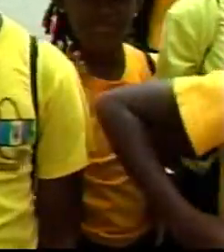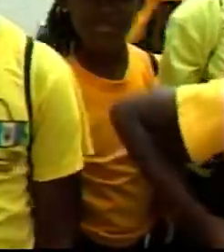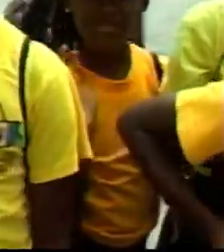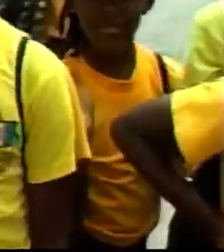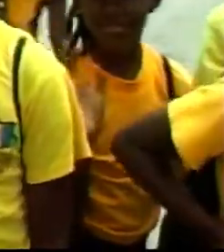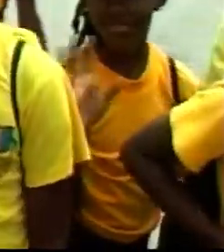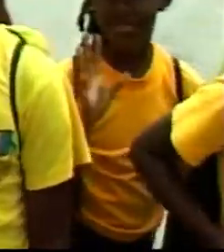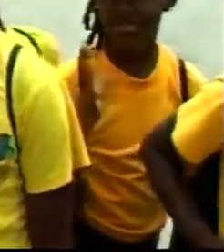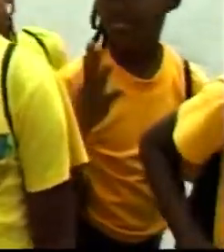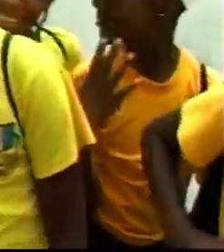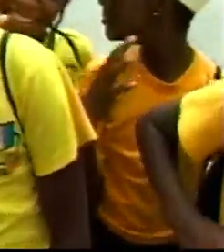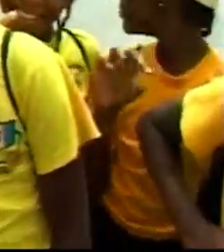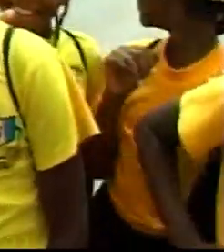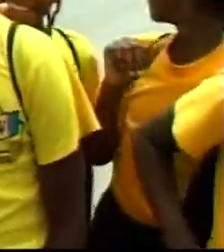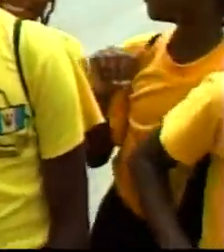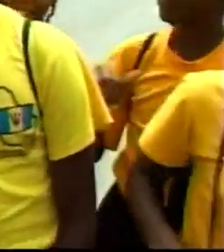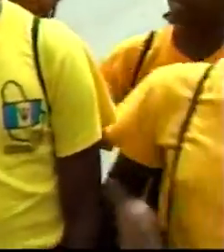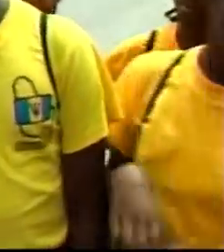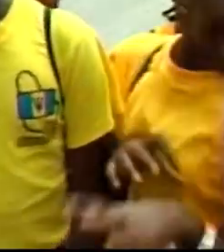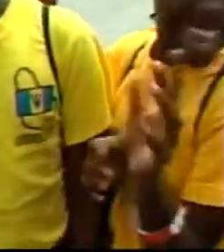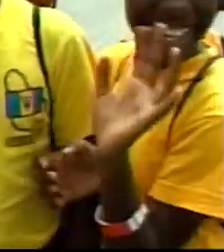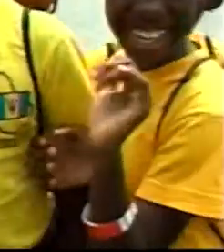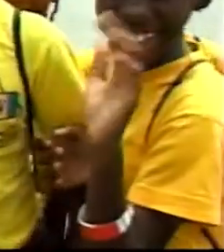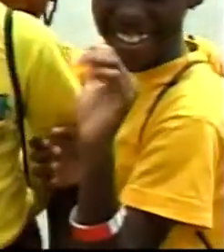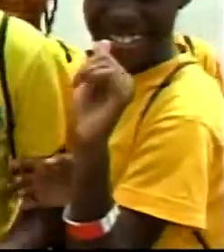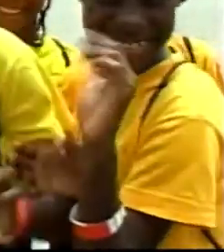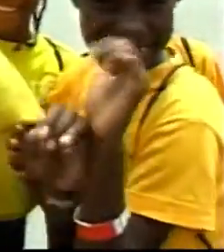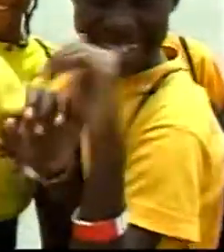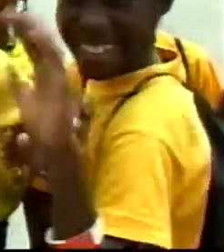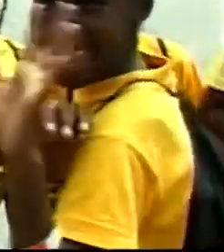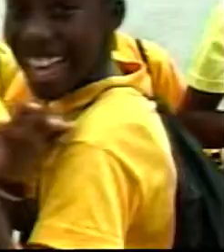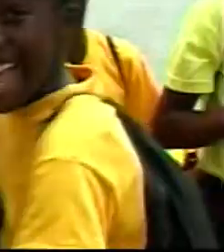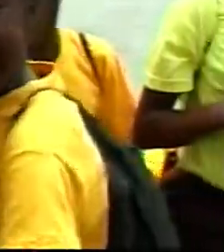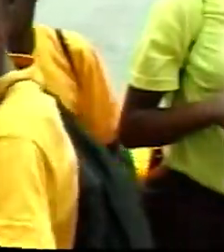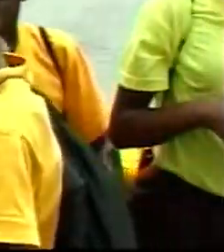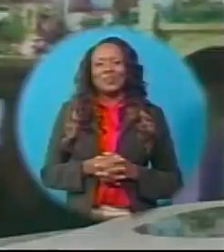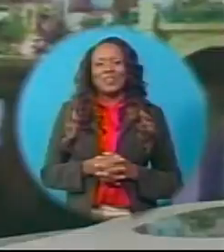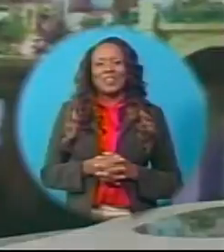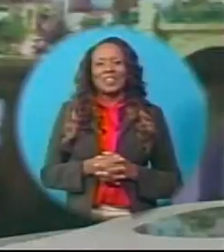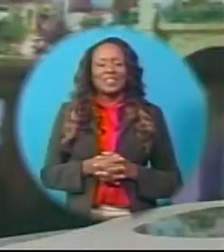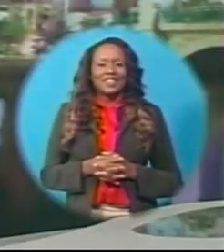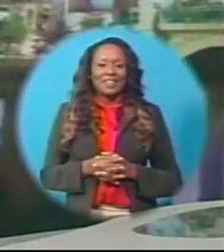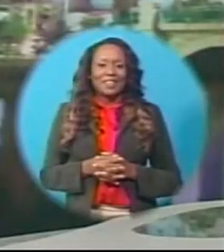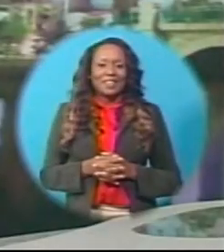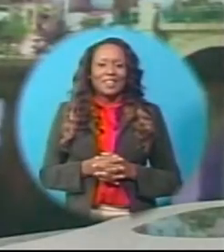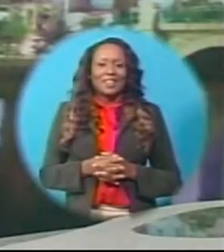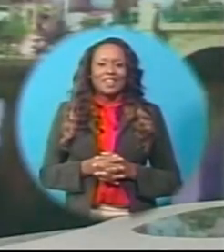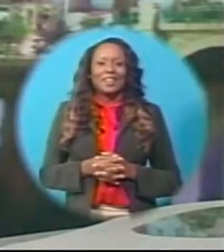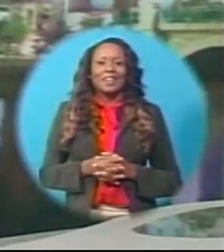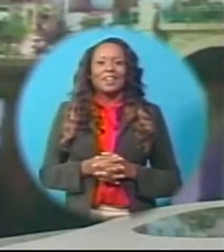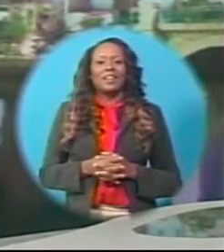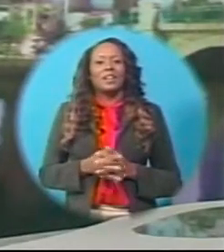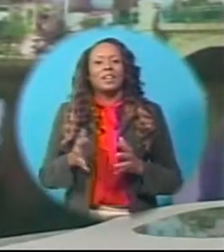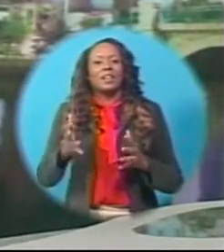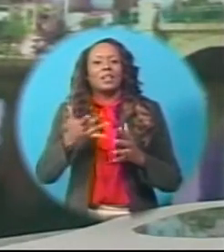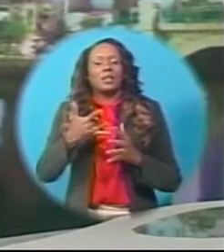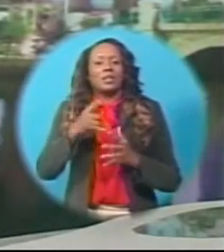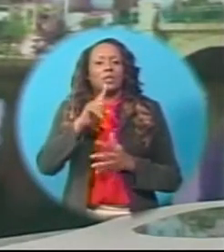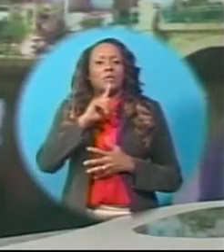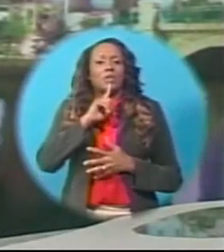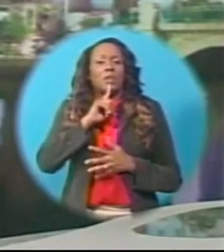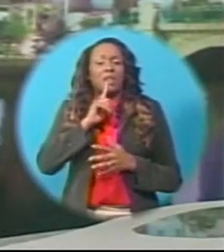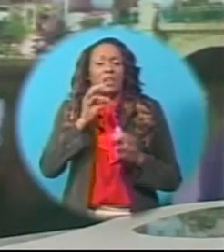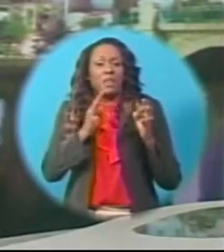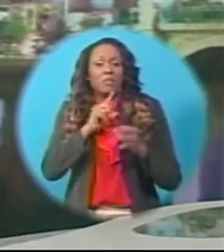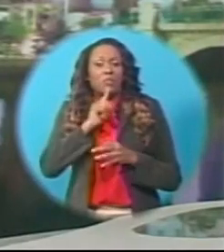they continue to strive for excellence. Ryan Broom, CBC News. Well, it's said that all that's needed to change the world